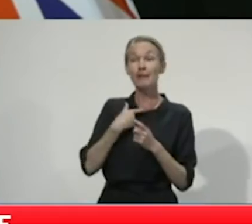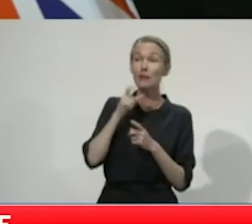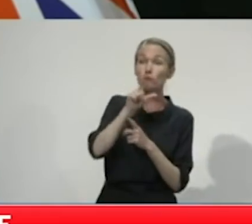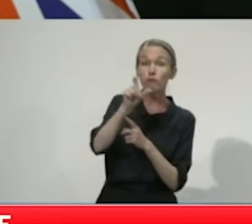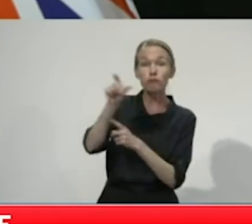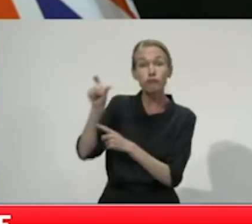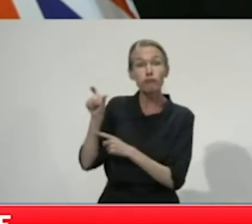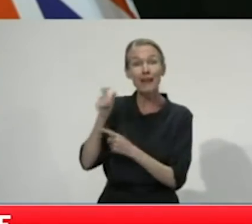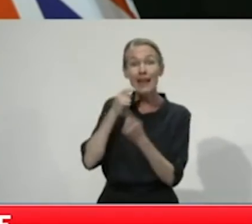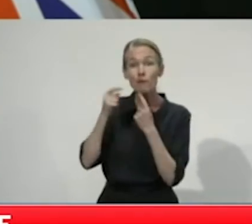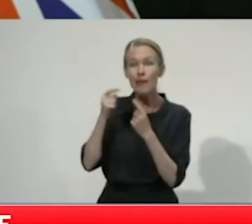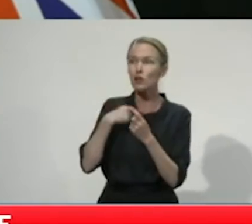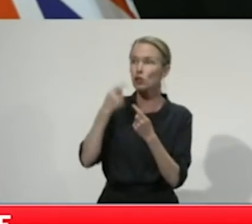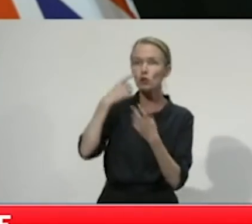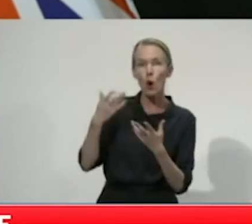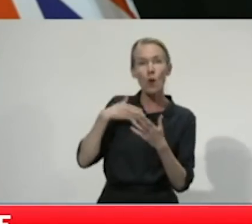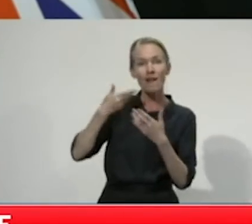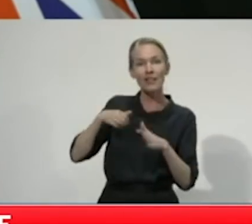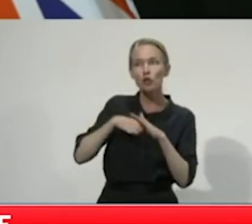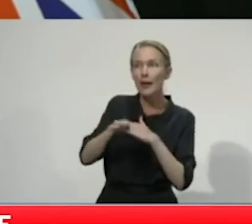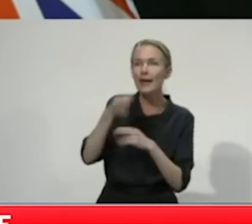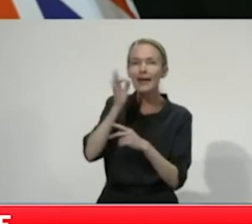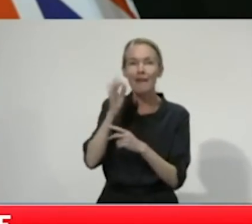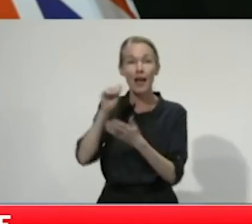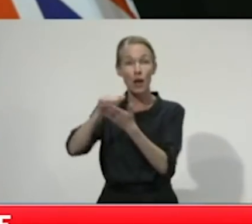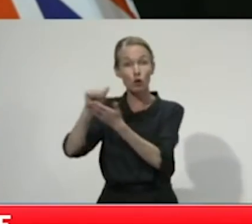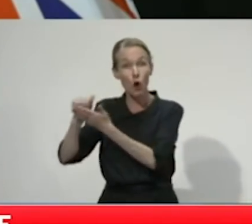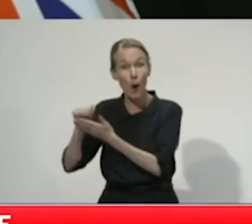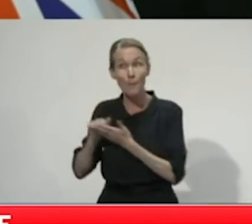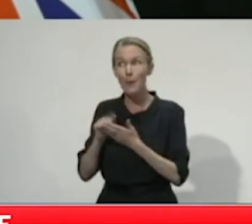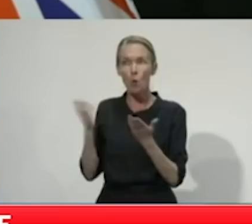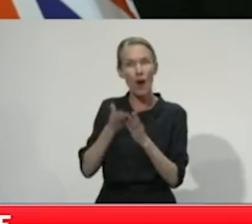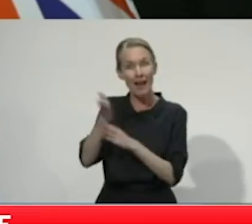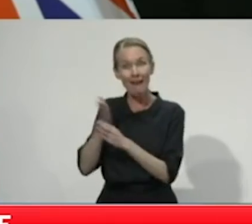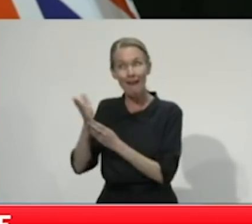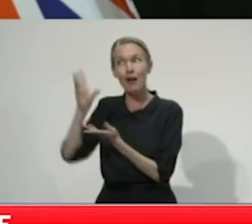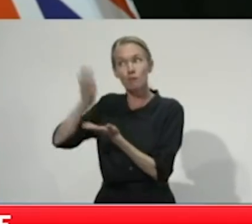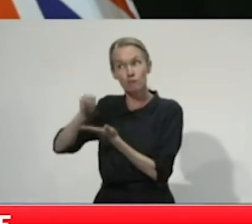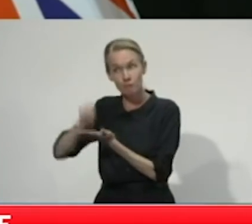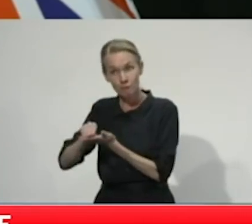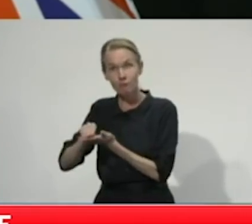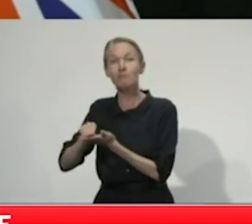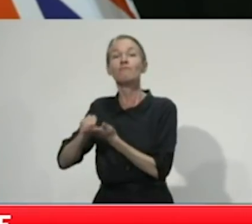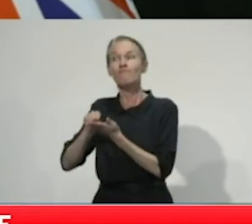with the contact tracing team should you be identified as a close contact.